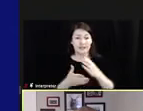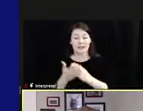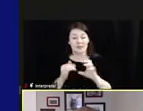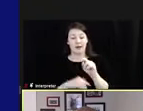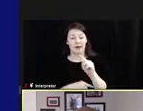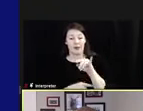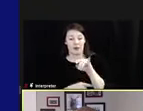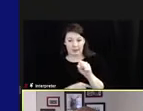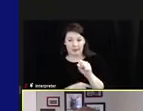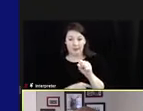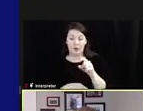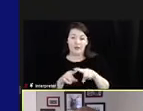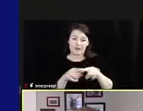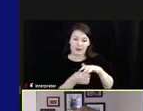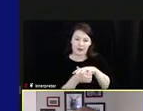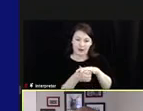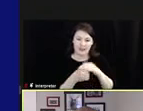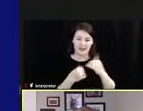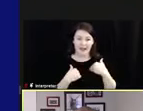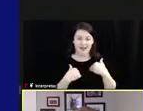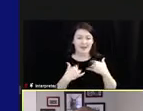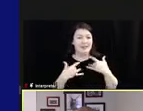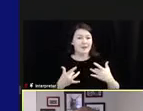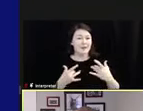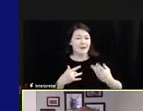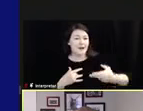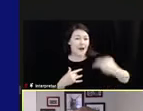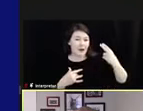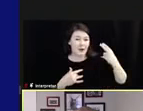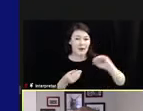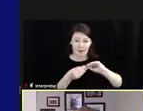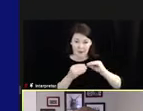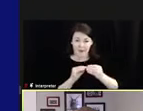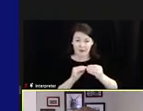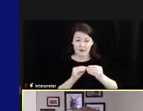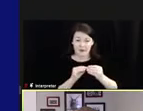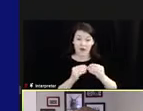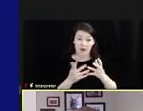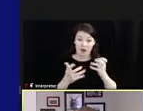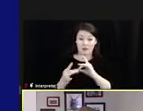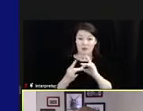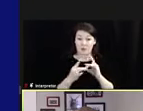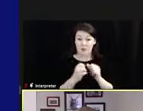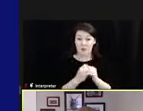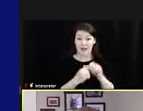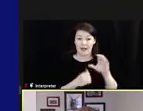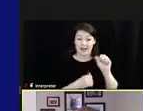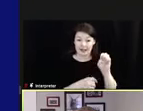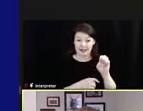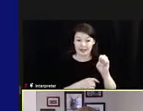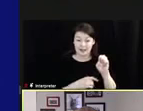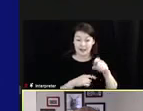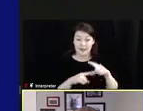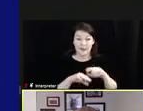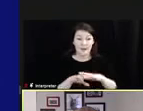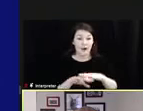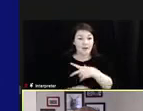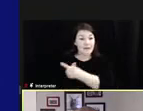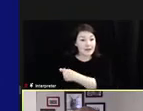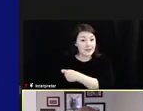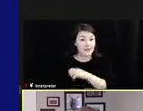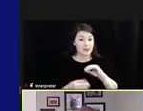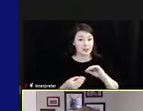state tend to have higher rates than others. We know that a lot of that association with case rates has to do with vaccination rates. We